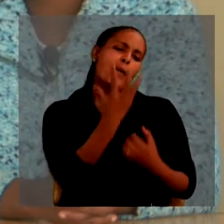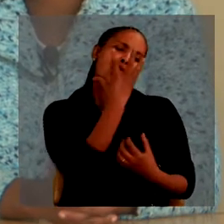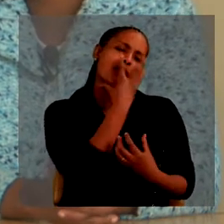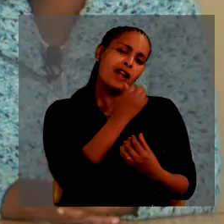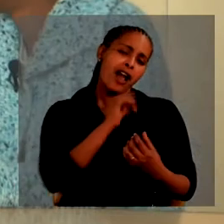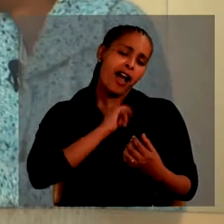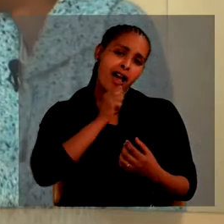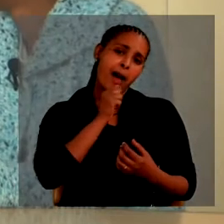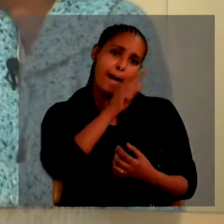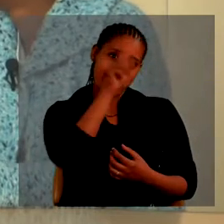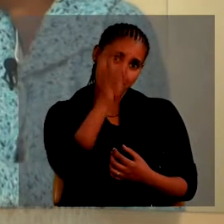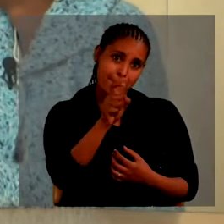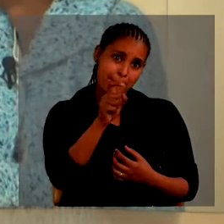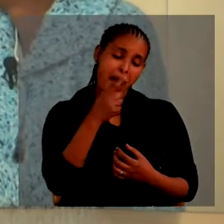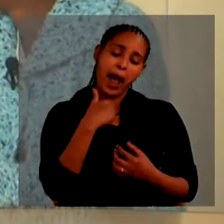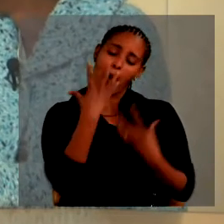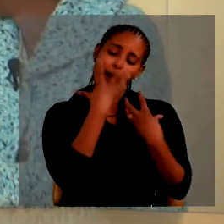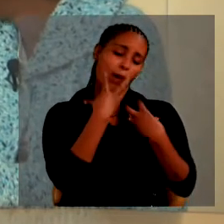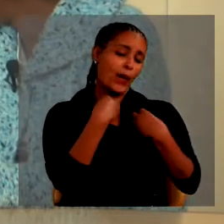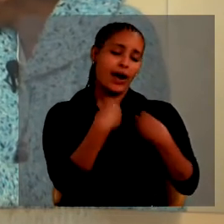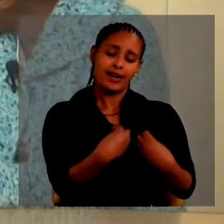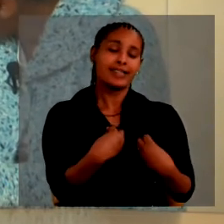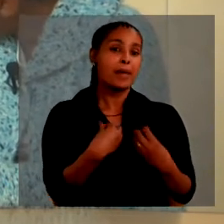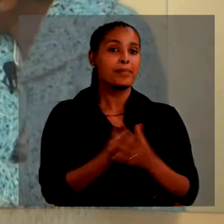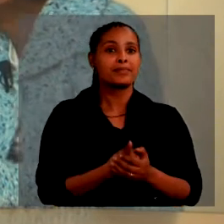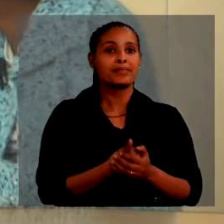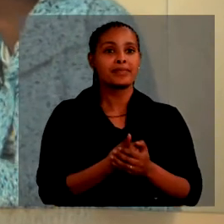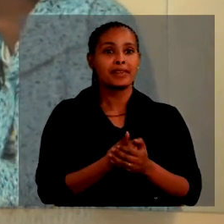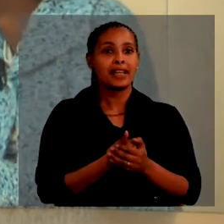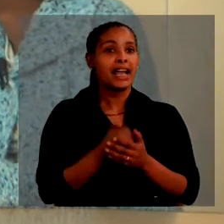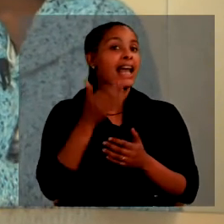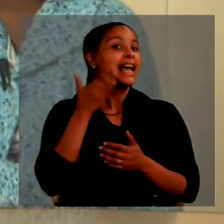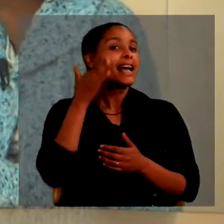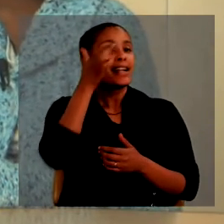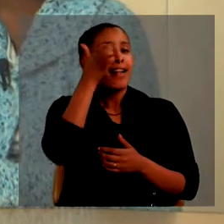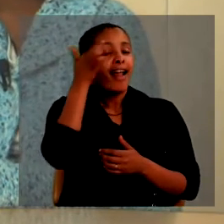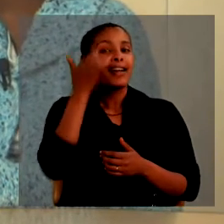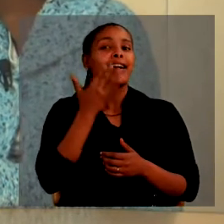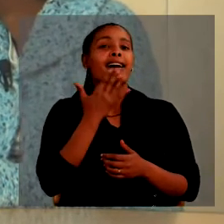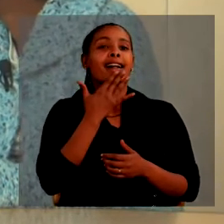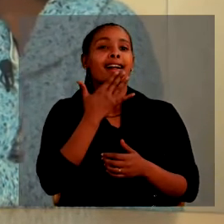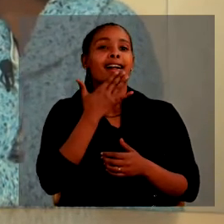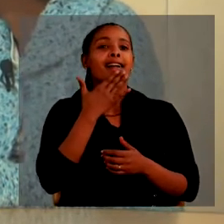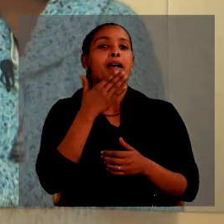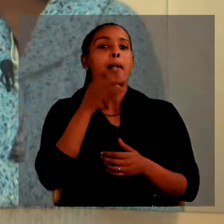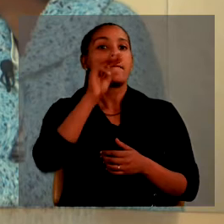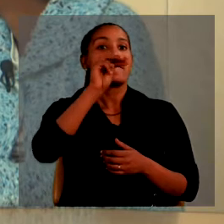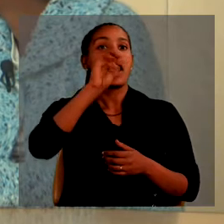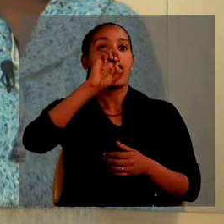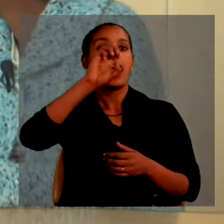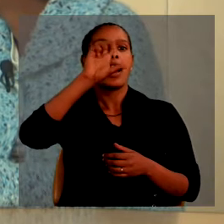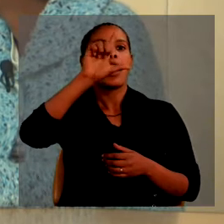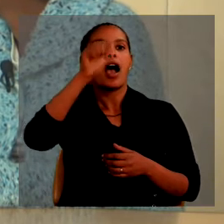am? Handsome. Dark color. The melanin